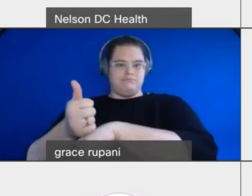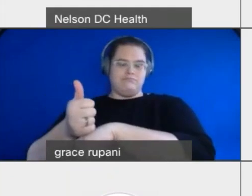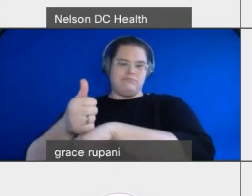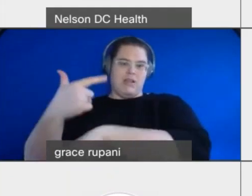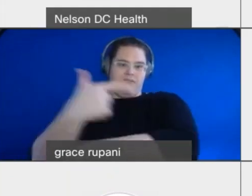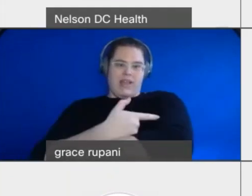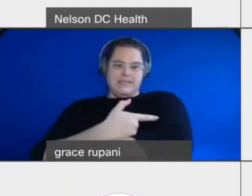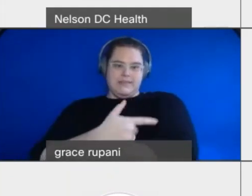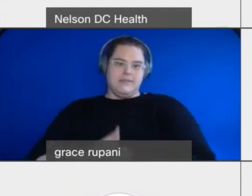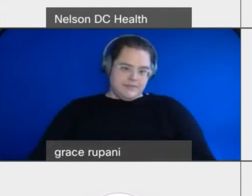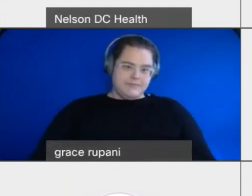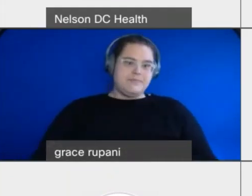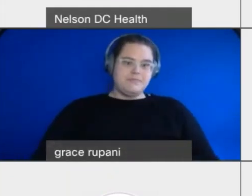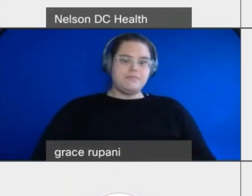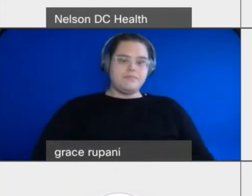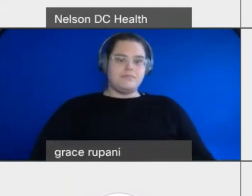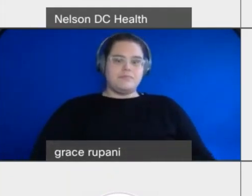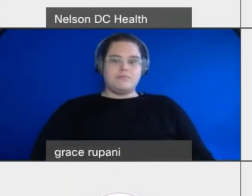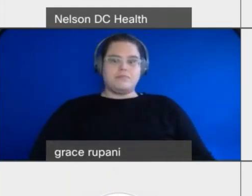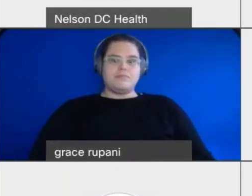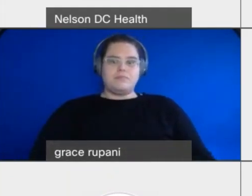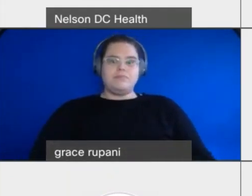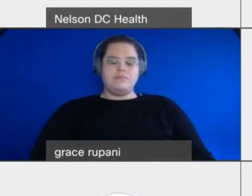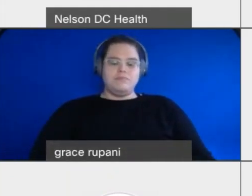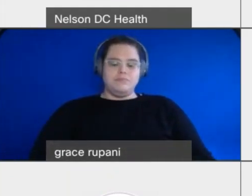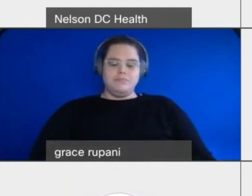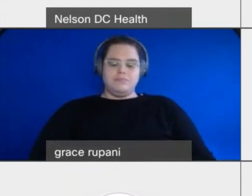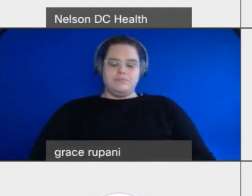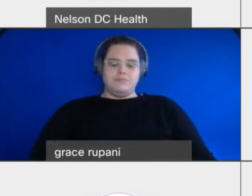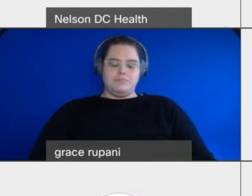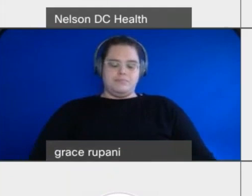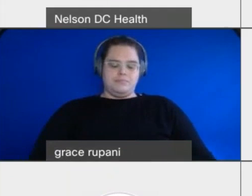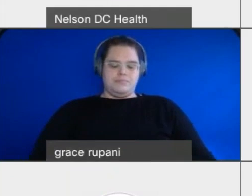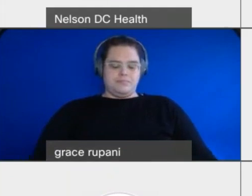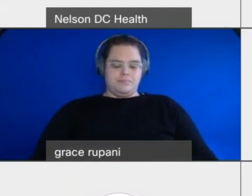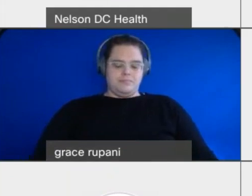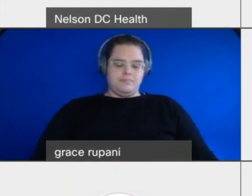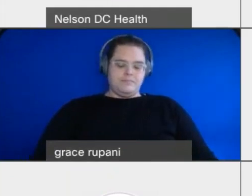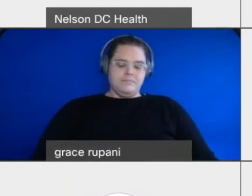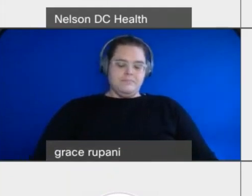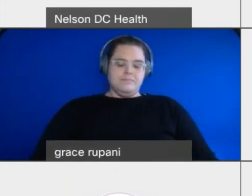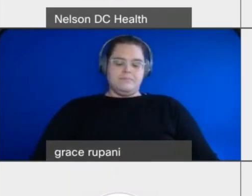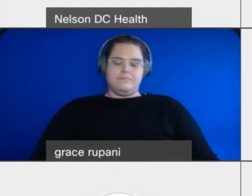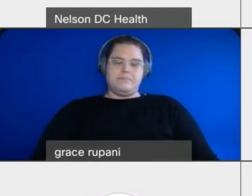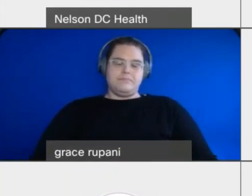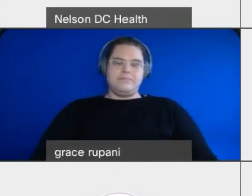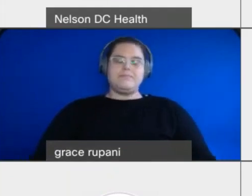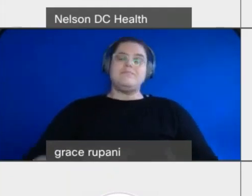After that, we will be looking, or DC Health will be looking at people with